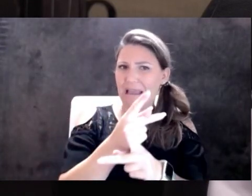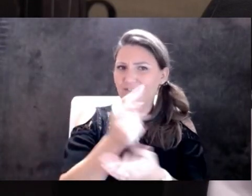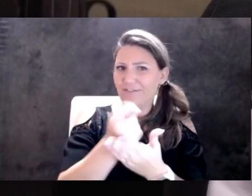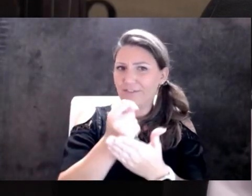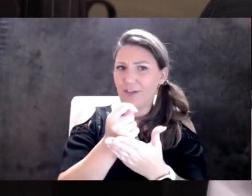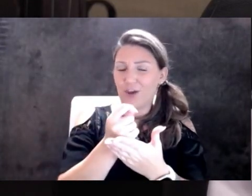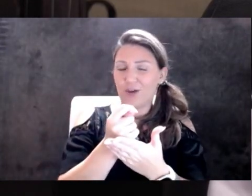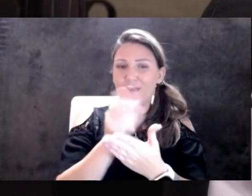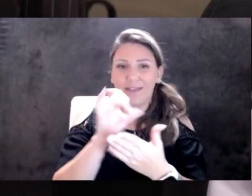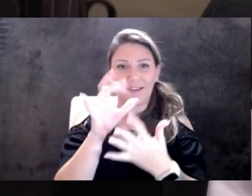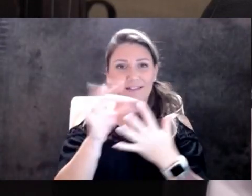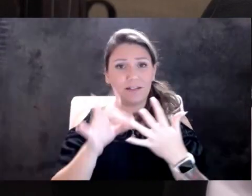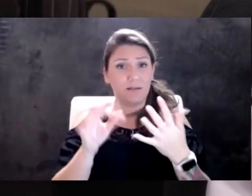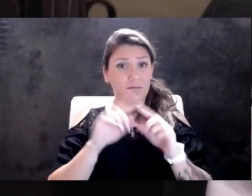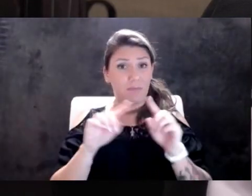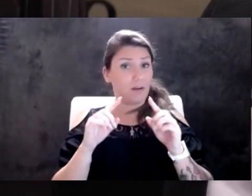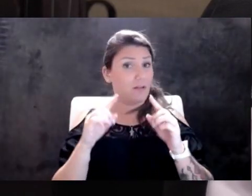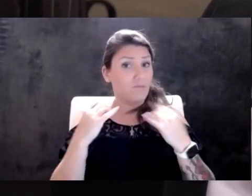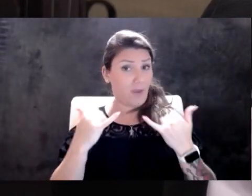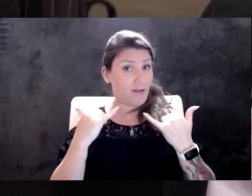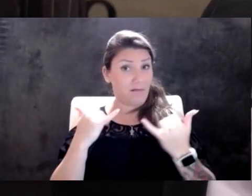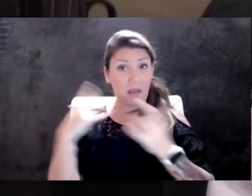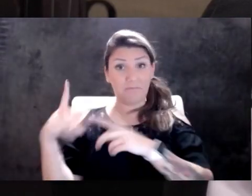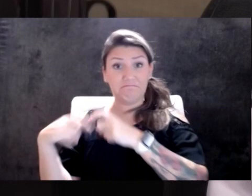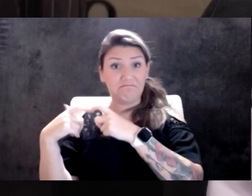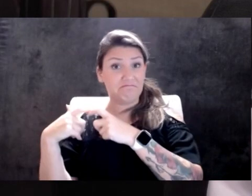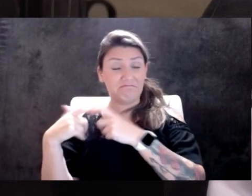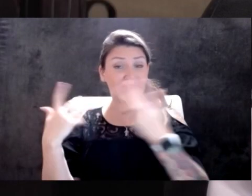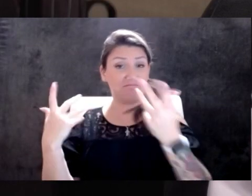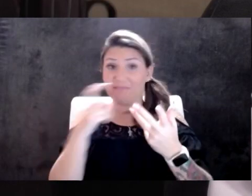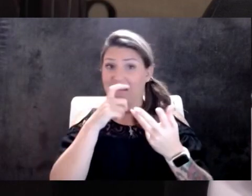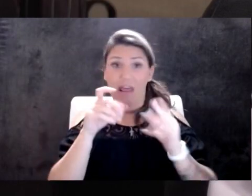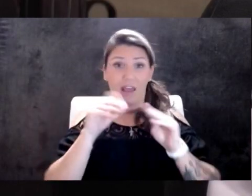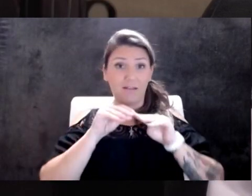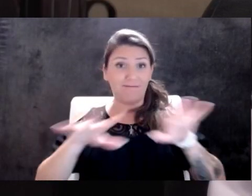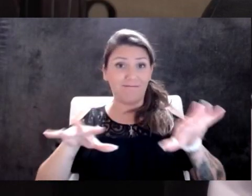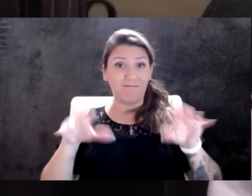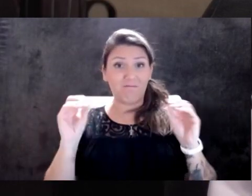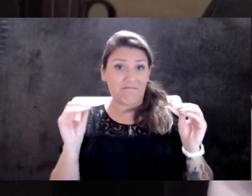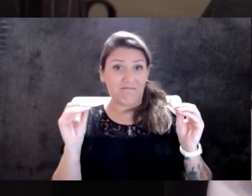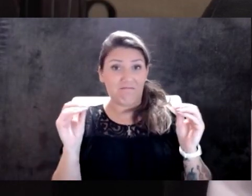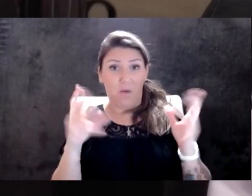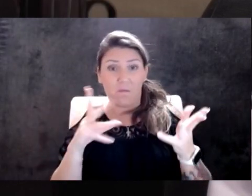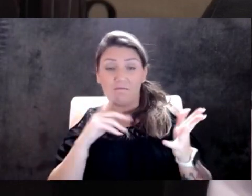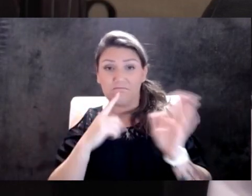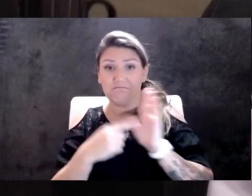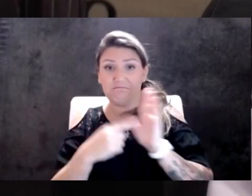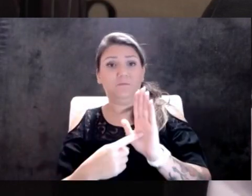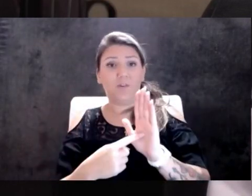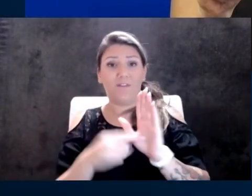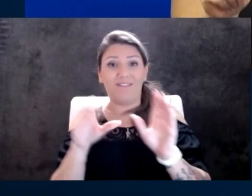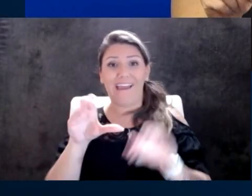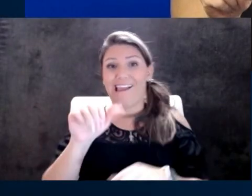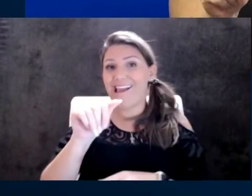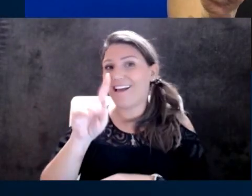But right now it's in remission, and there's no signs of active disease. So, Dr. Sharma, we touched on it in her story that we